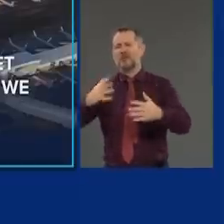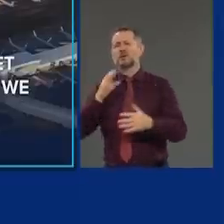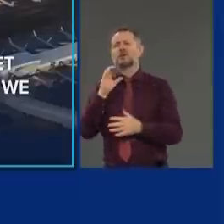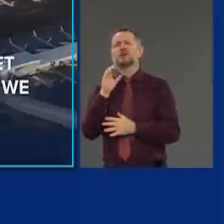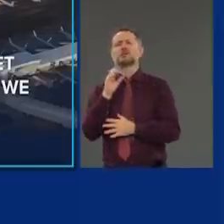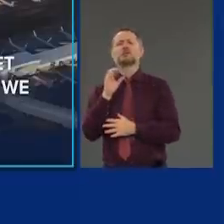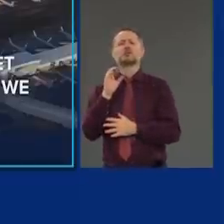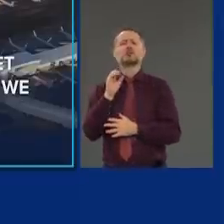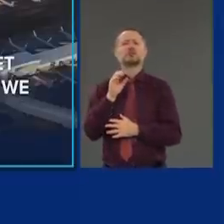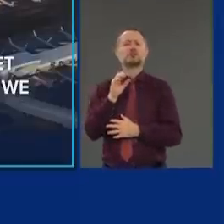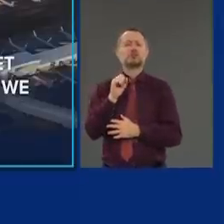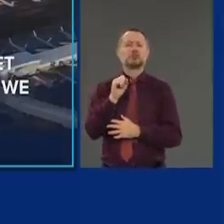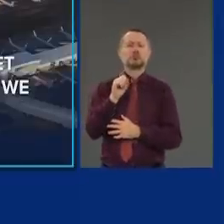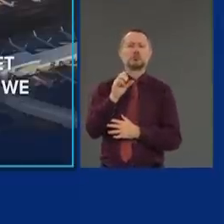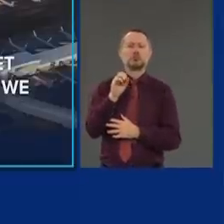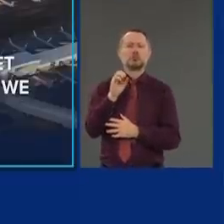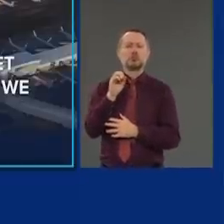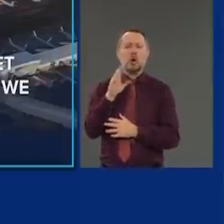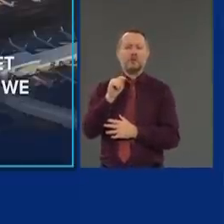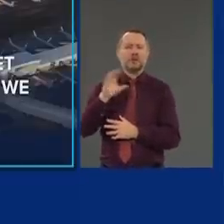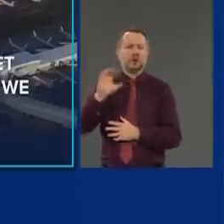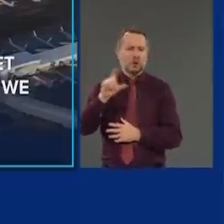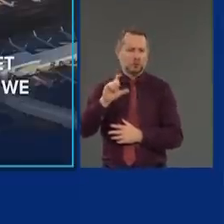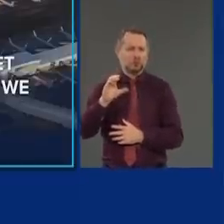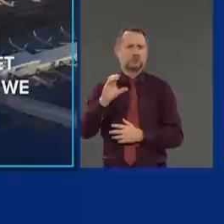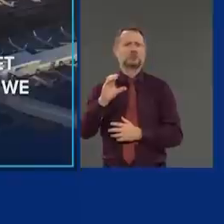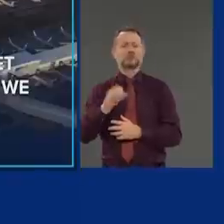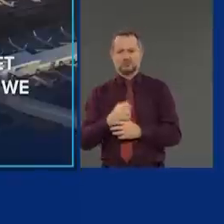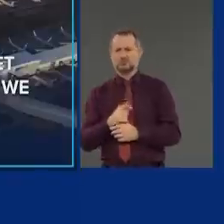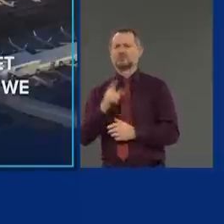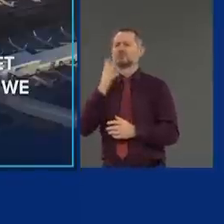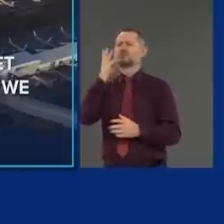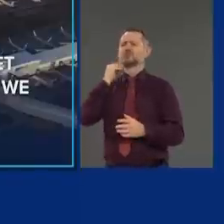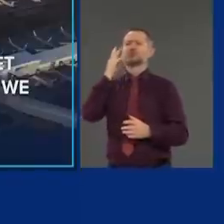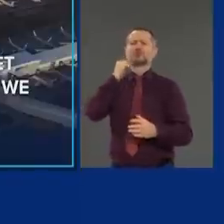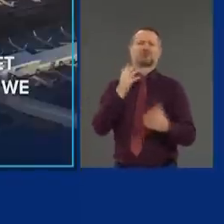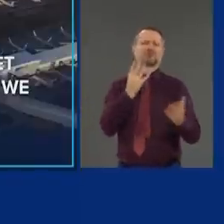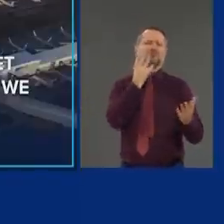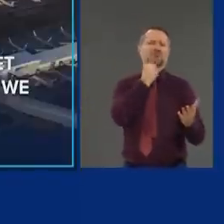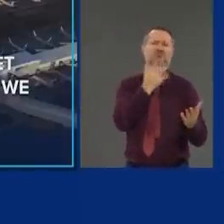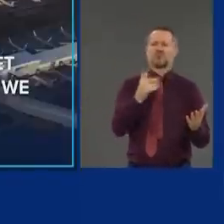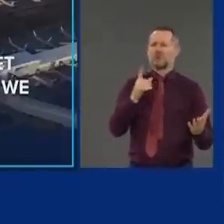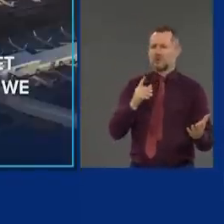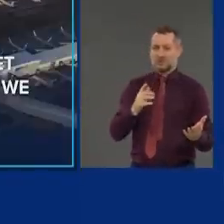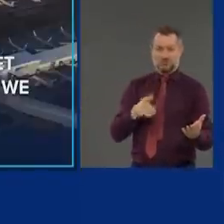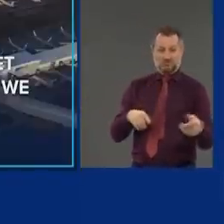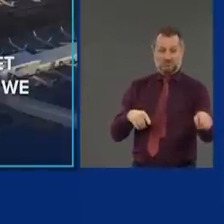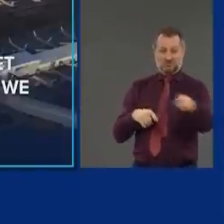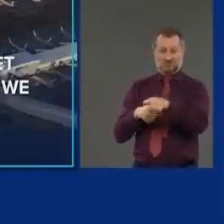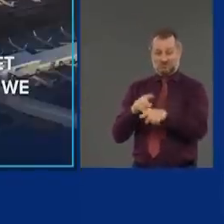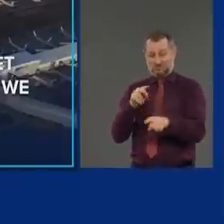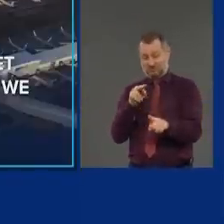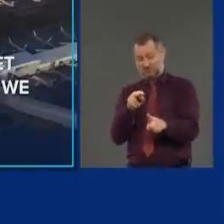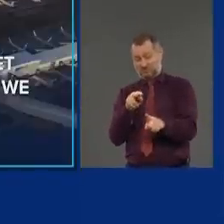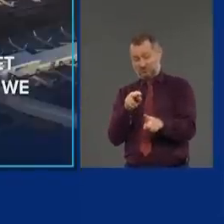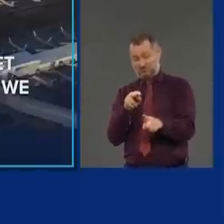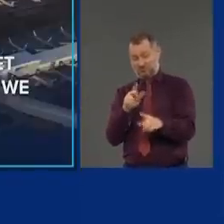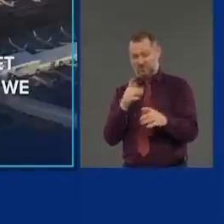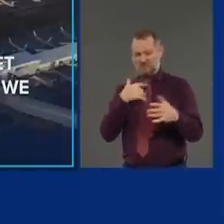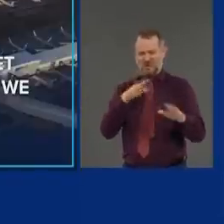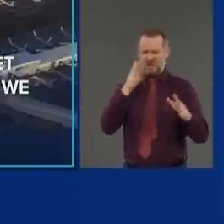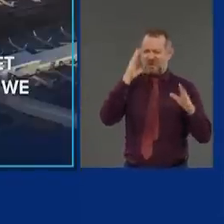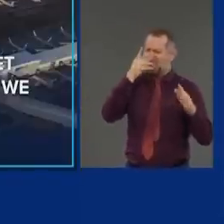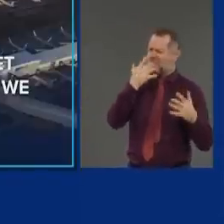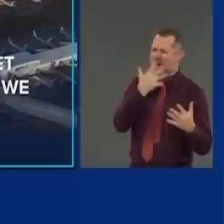famous condemnation of the old LaGuardia as third world. And it wouldn't have been possible without Governor Cuomo's vision,